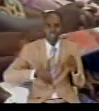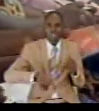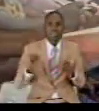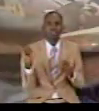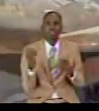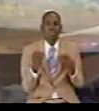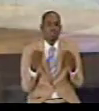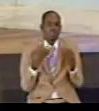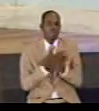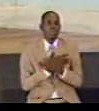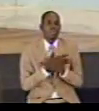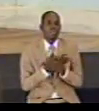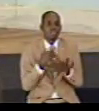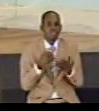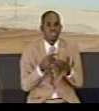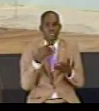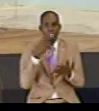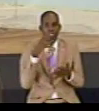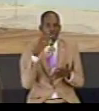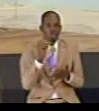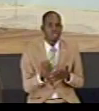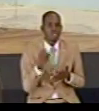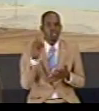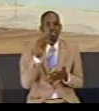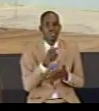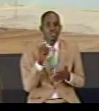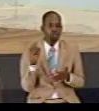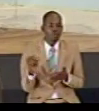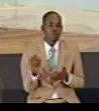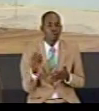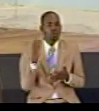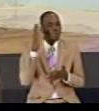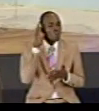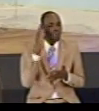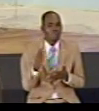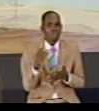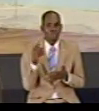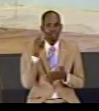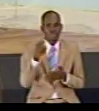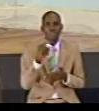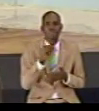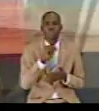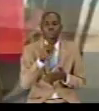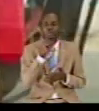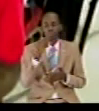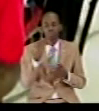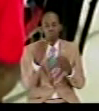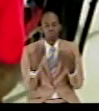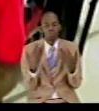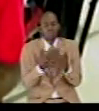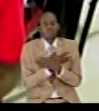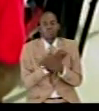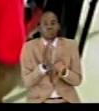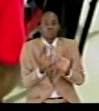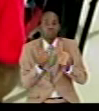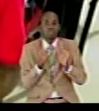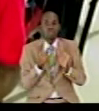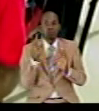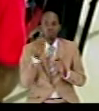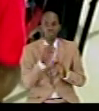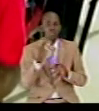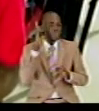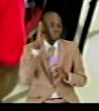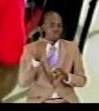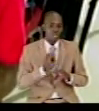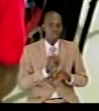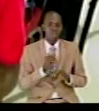afraid. It says, therefore will we not fear. Therefore shall I not fear.